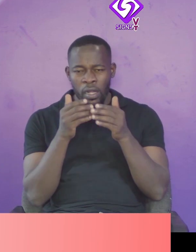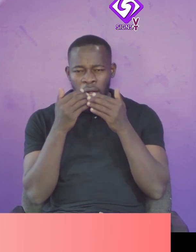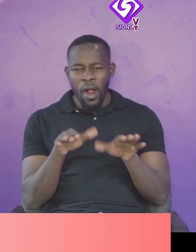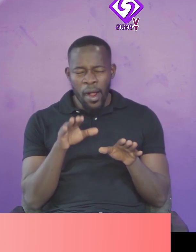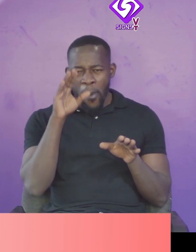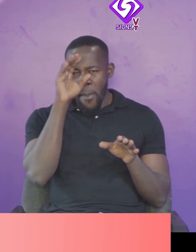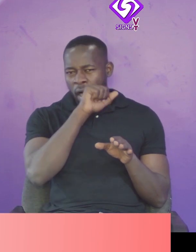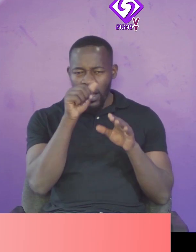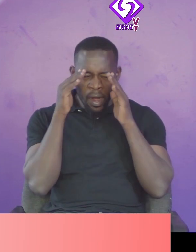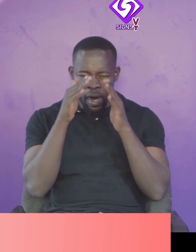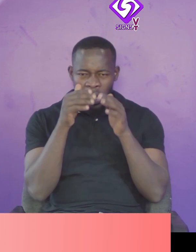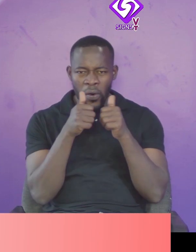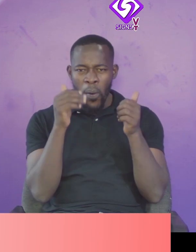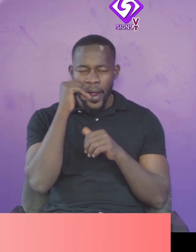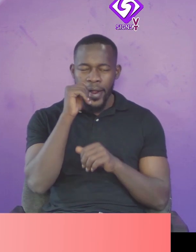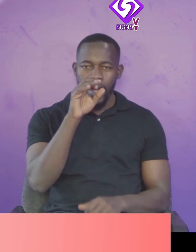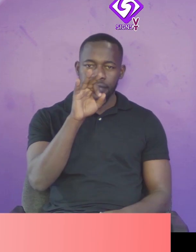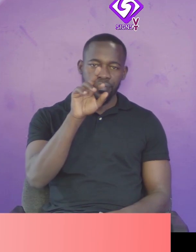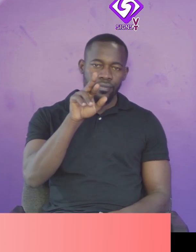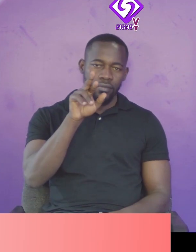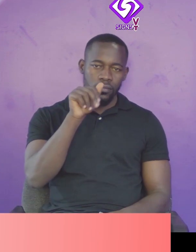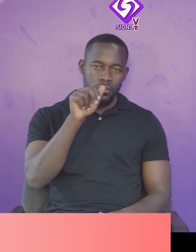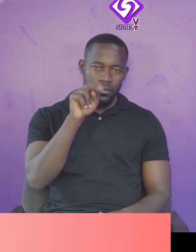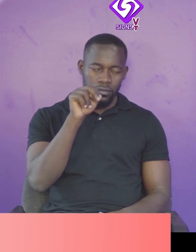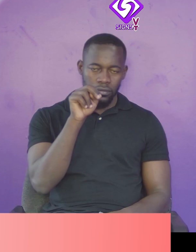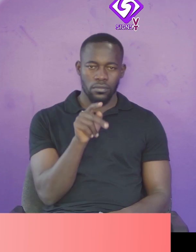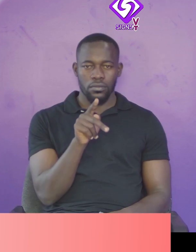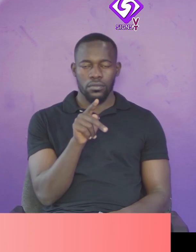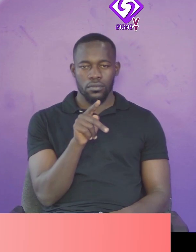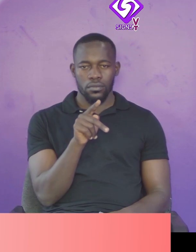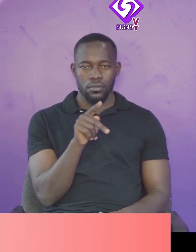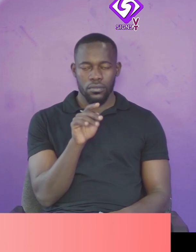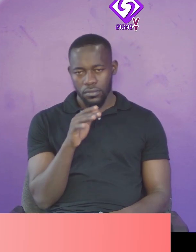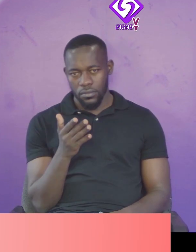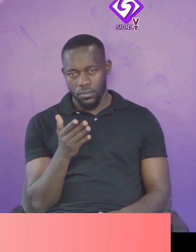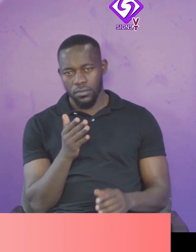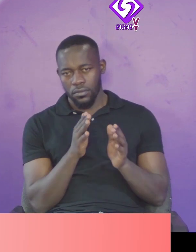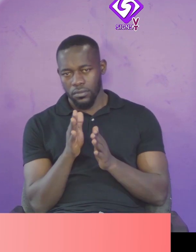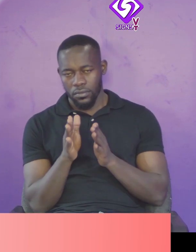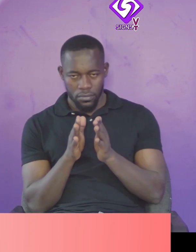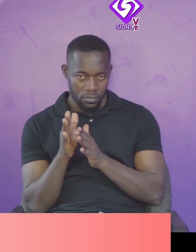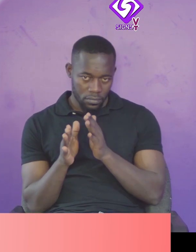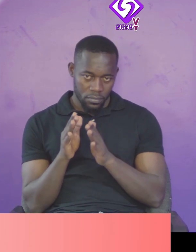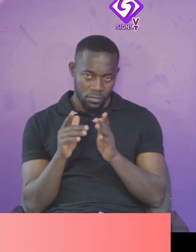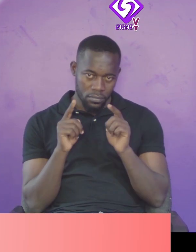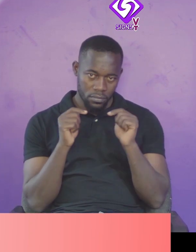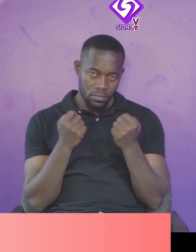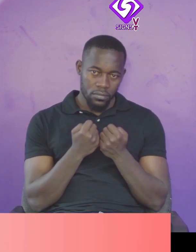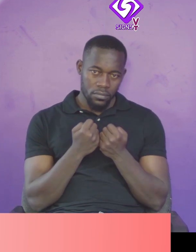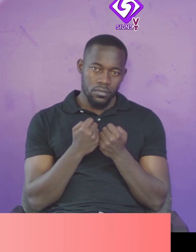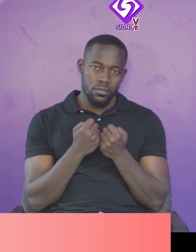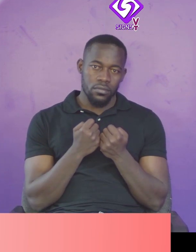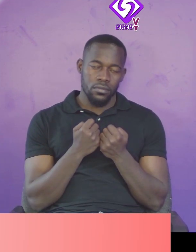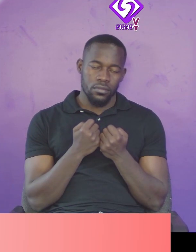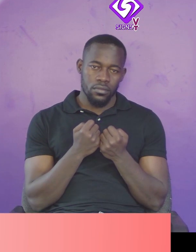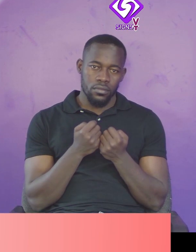at Thomas Frank, the way he organizes his team,